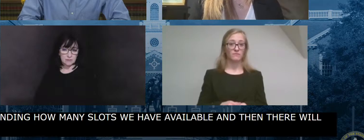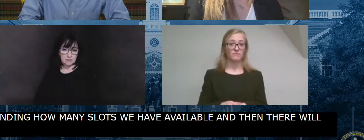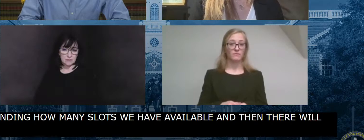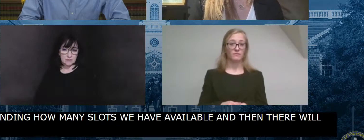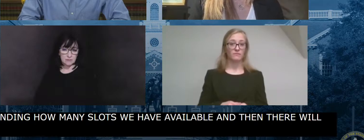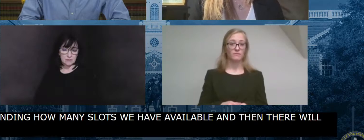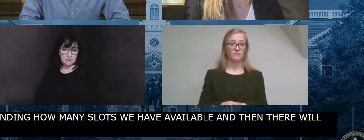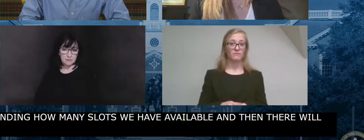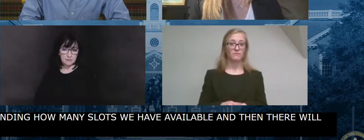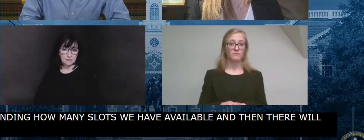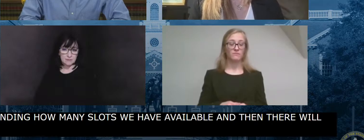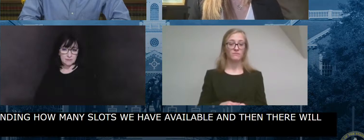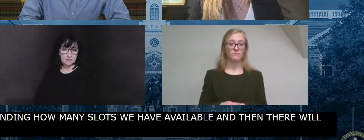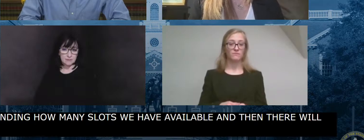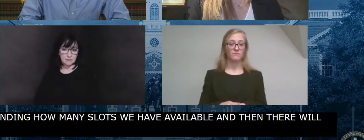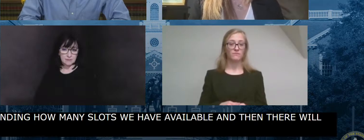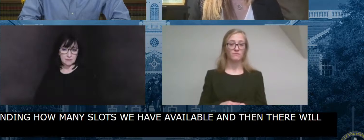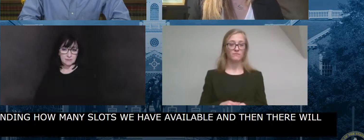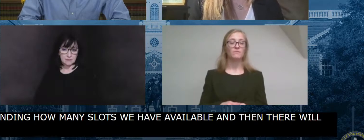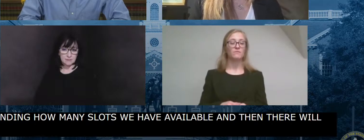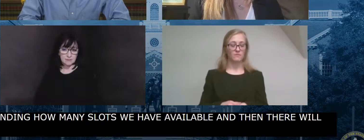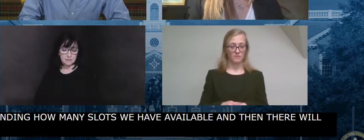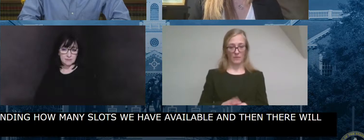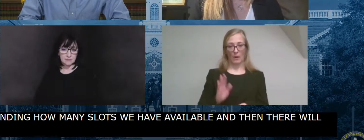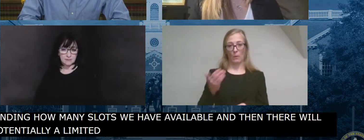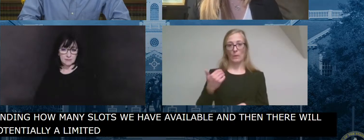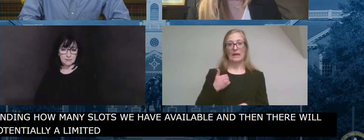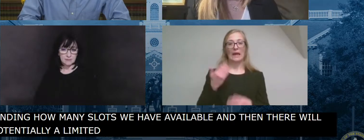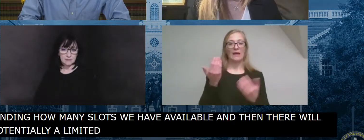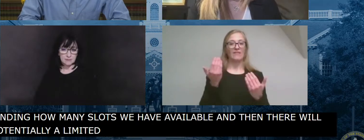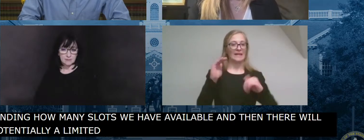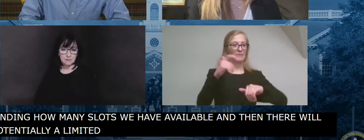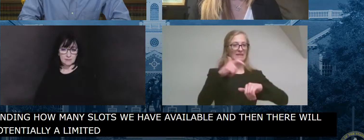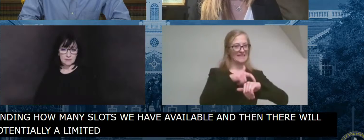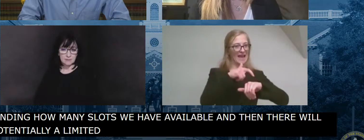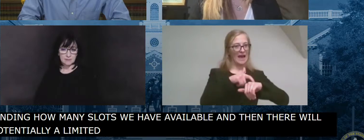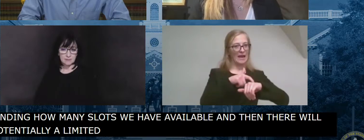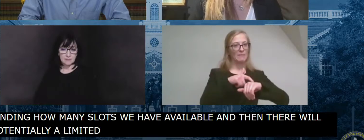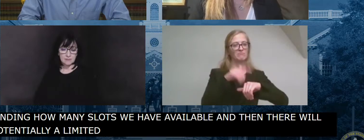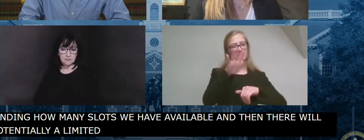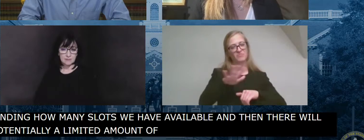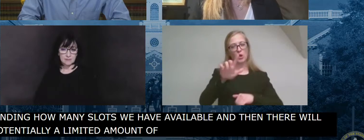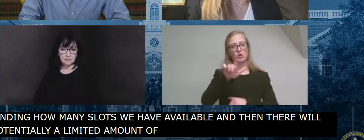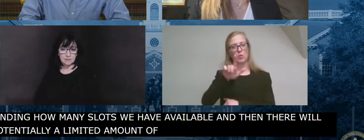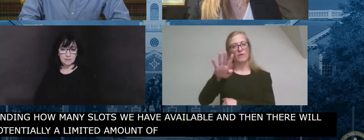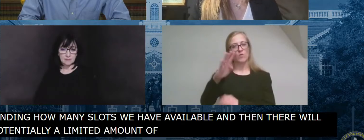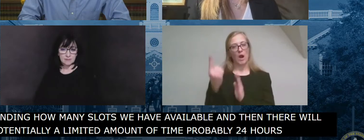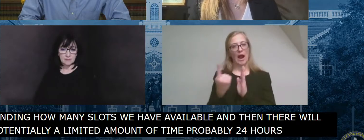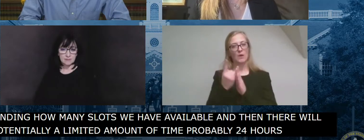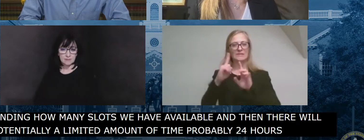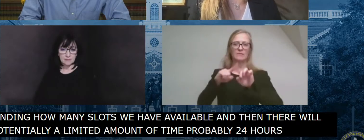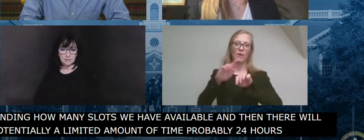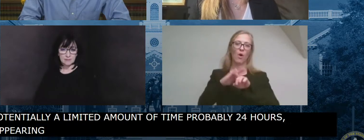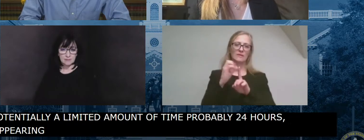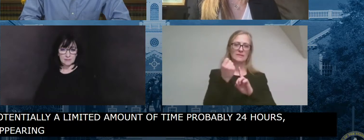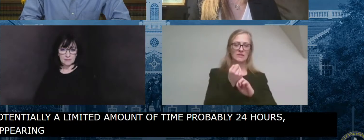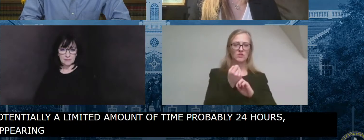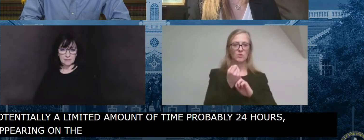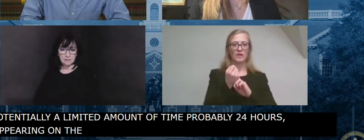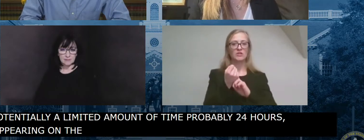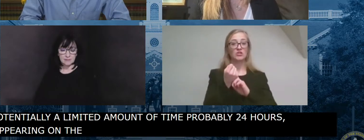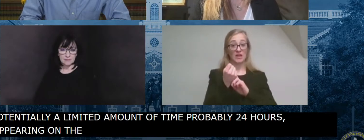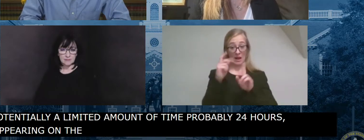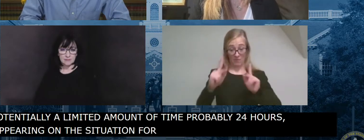potentially a limited amount of time, probably 24 hours, depending on the situation, for people to accept